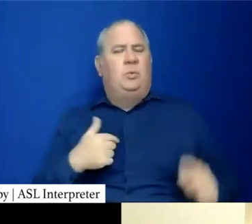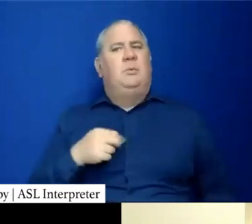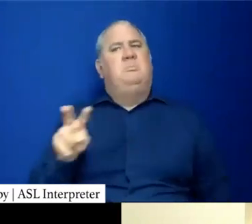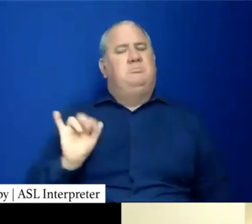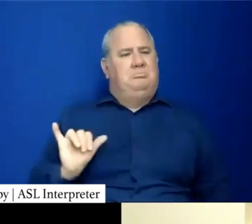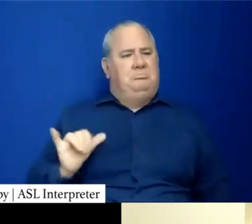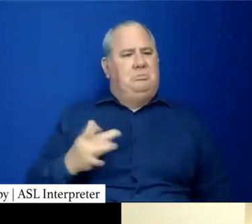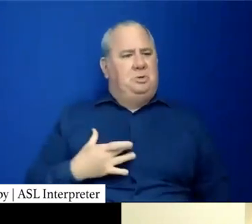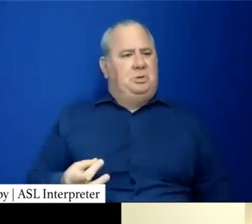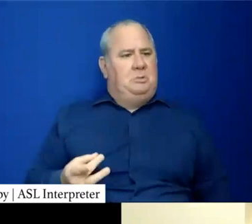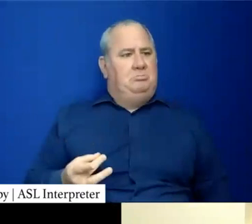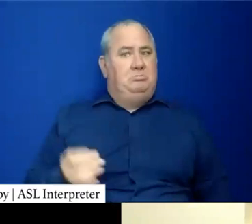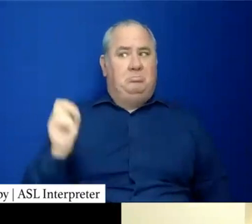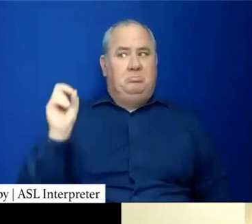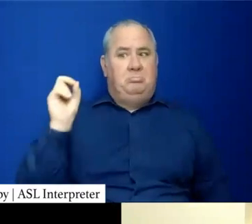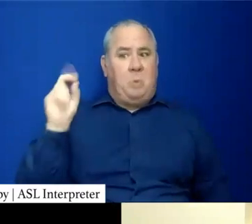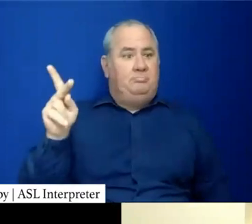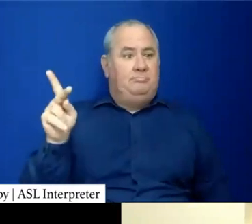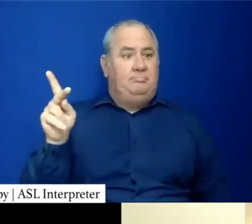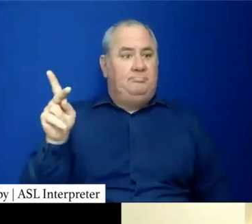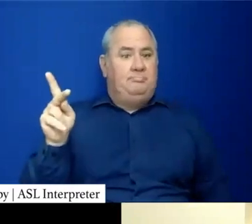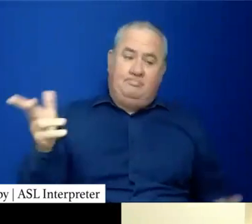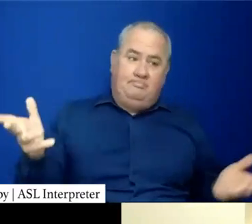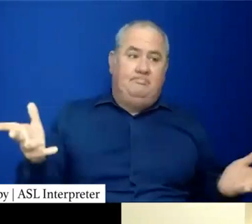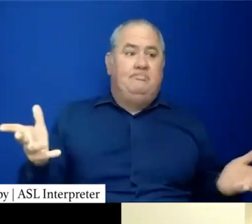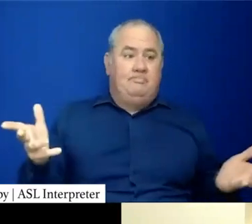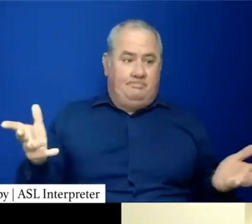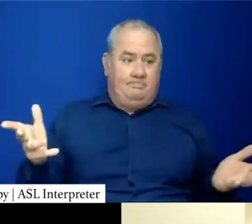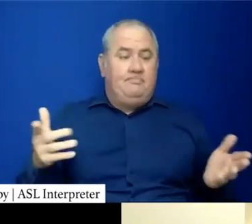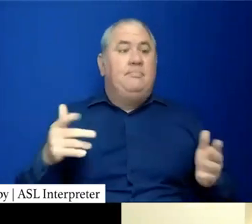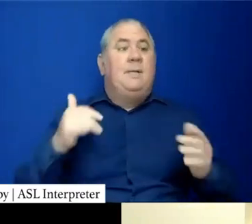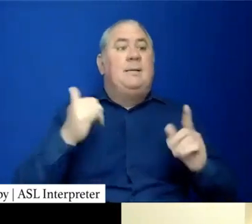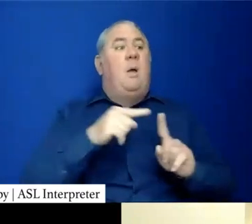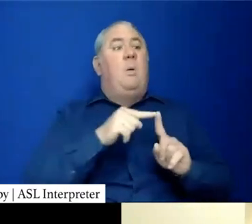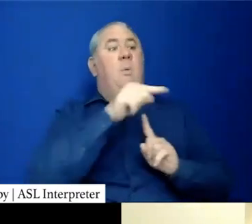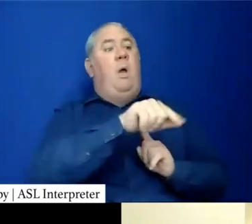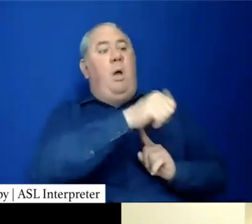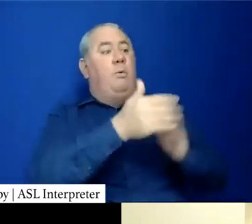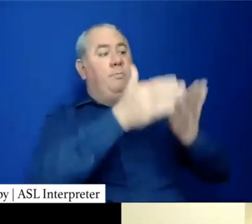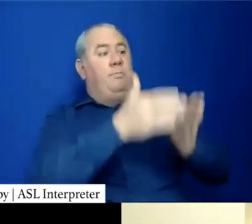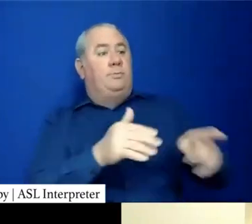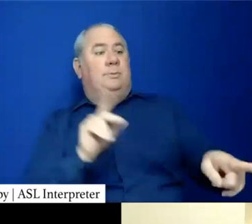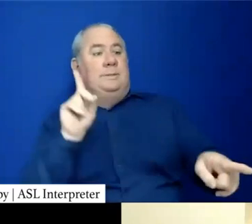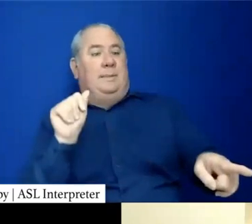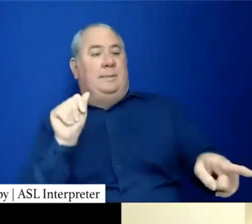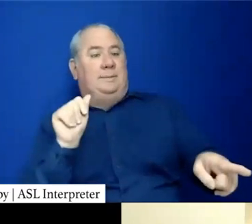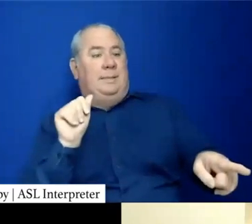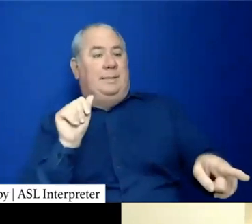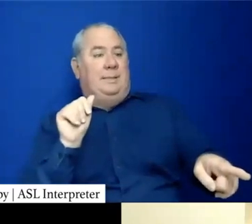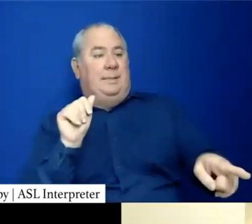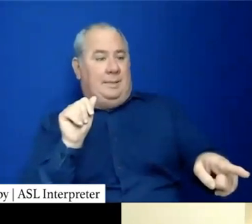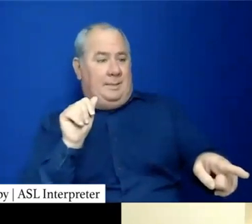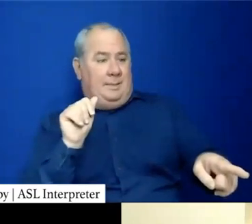sure, I guess, if there was someone's disability that was being set off by, I don't know, wool allergies, we could have a